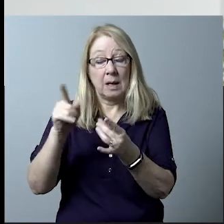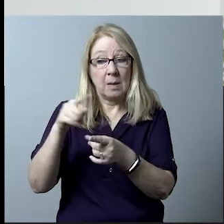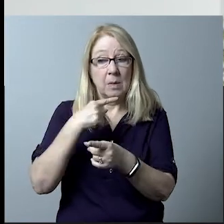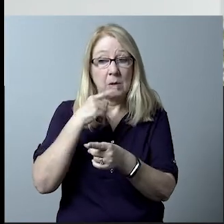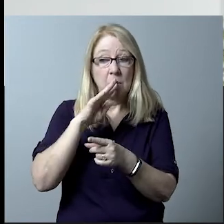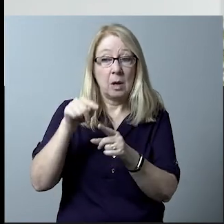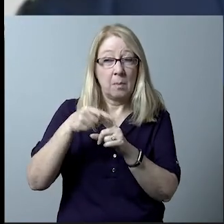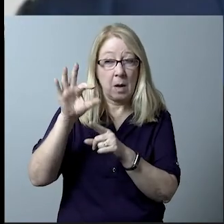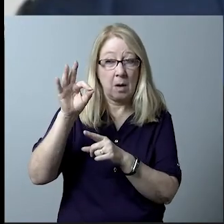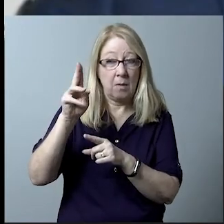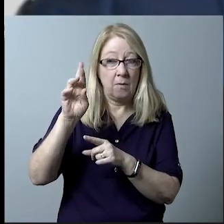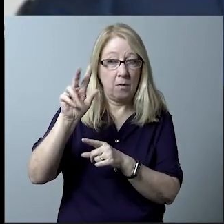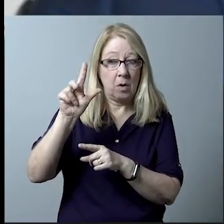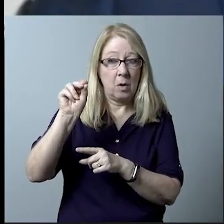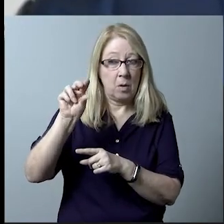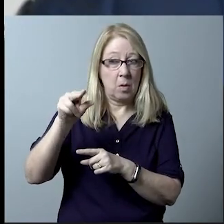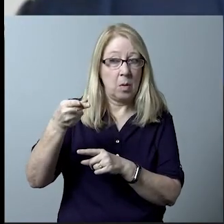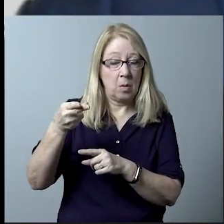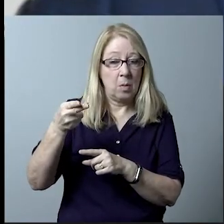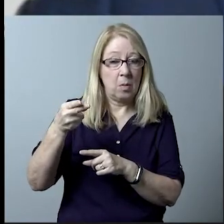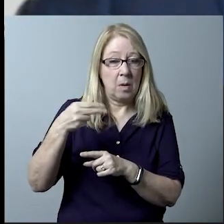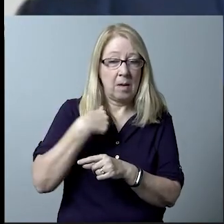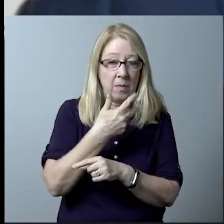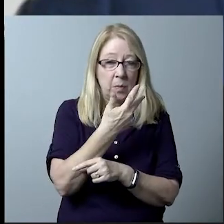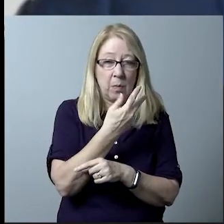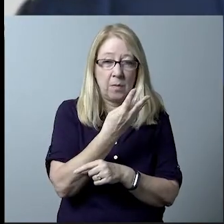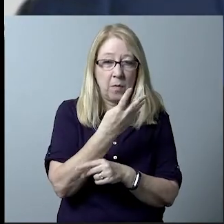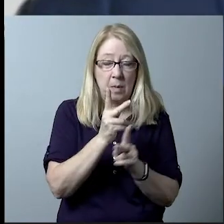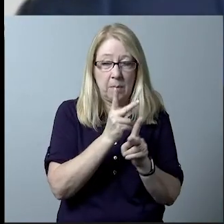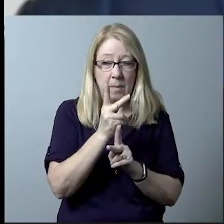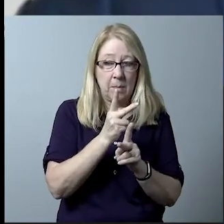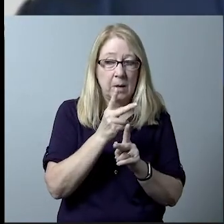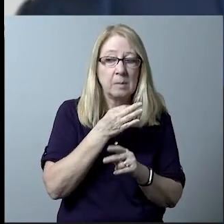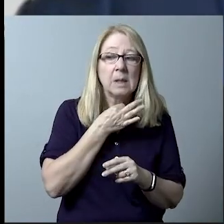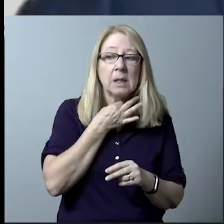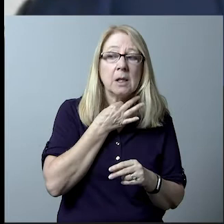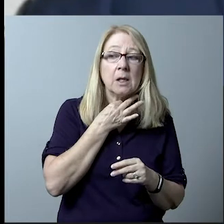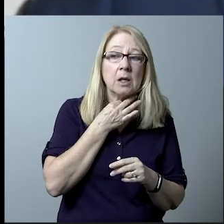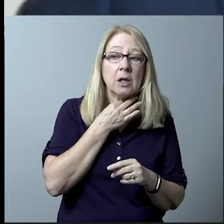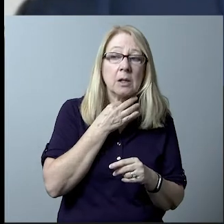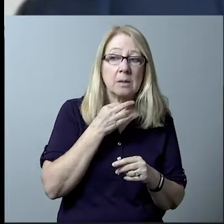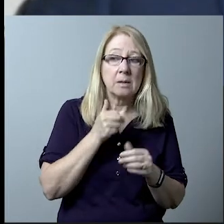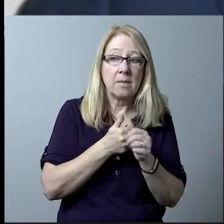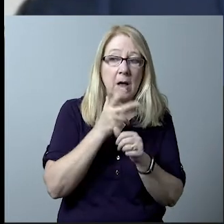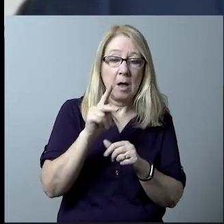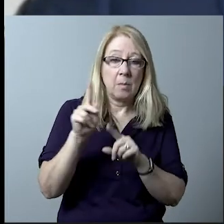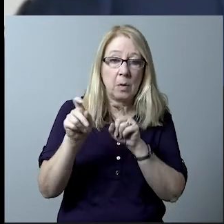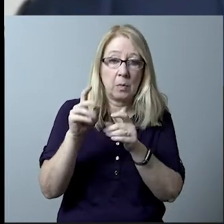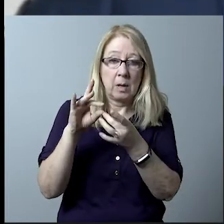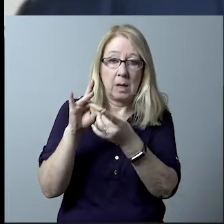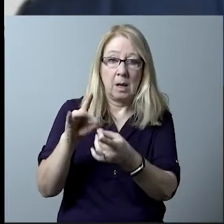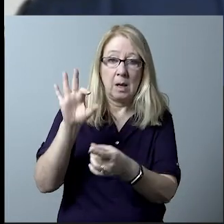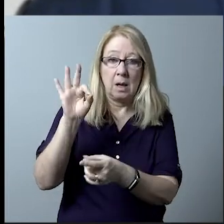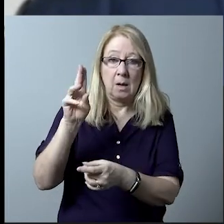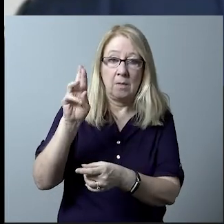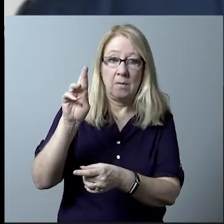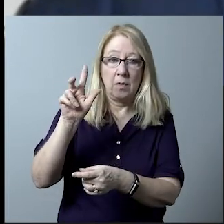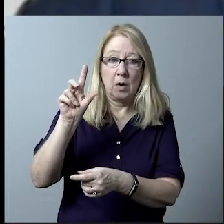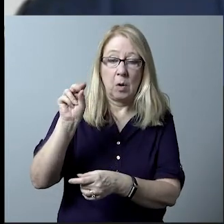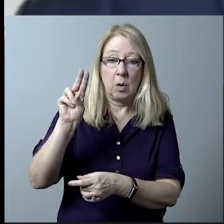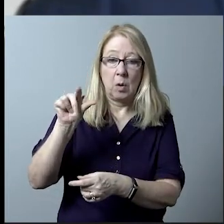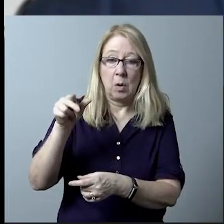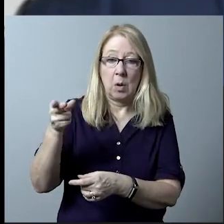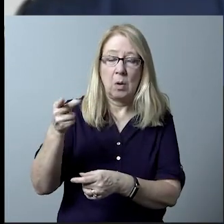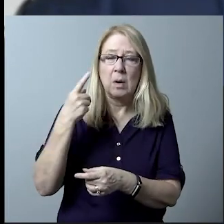So in your comments, you mentioned furloughs a little bit, and I have 3 or 4 people who asking follow-up questions about